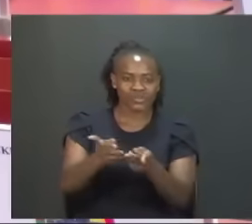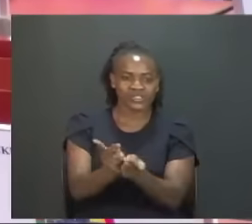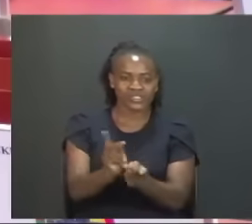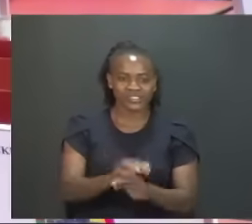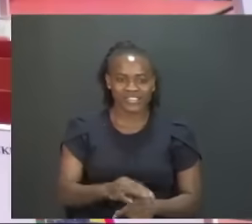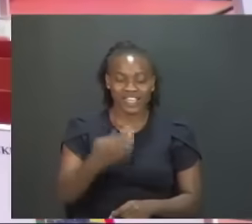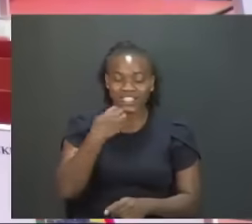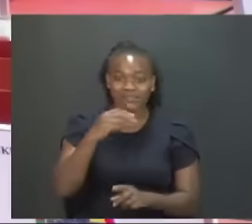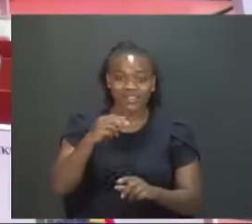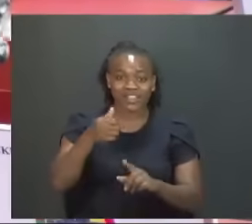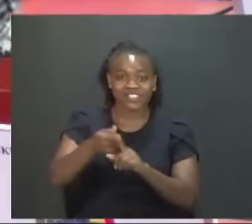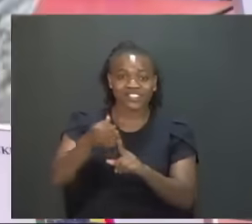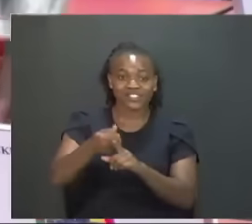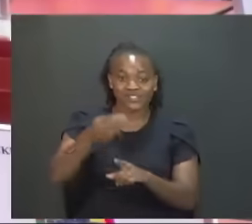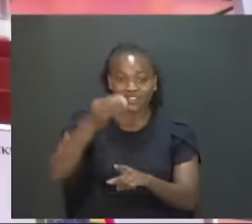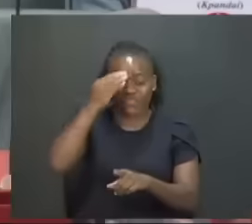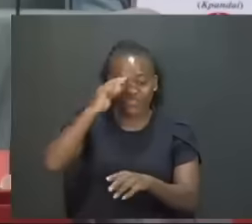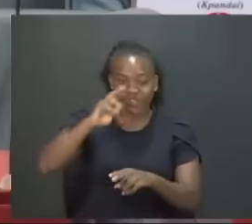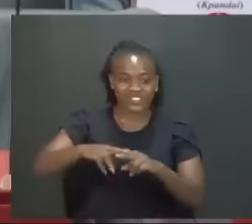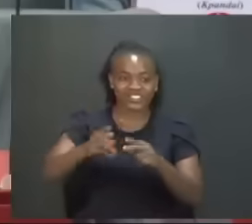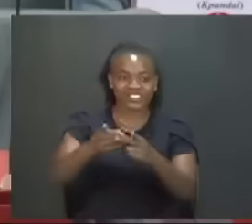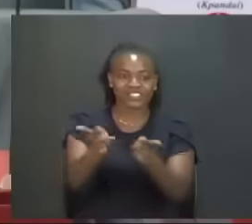here. Speaker,